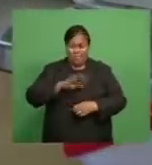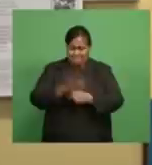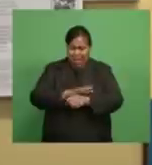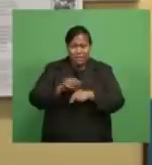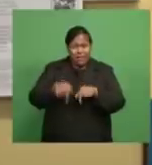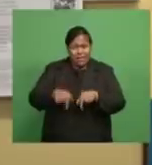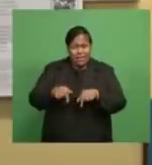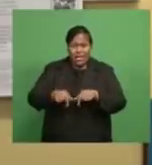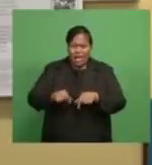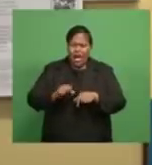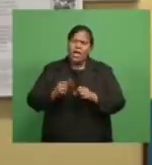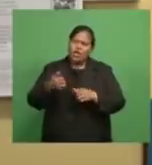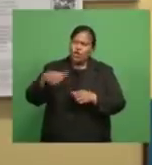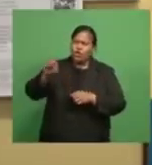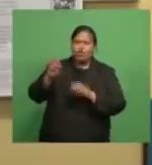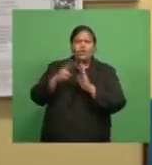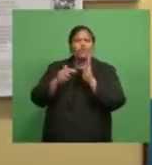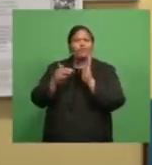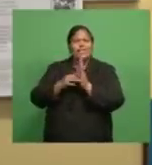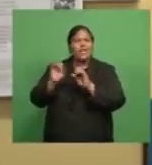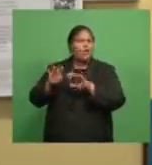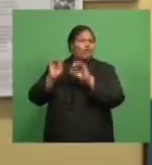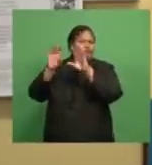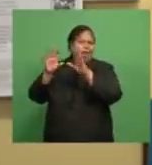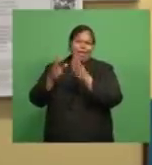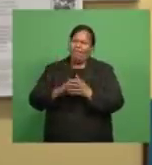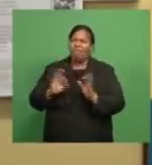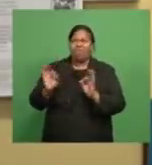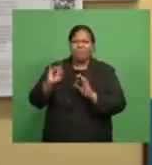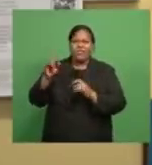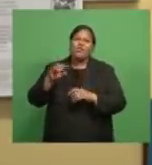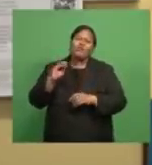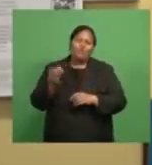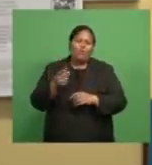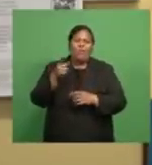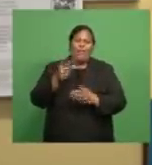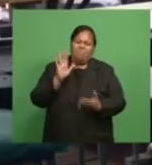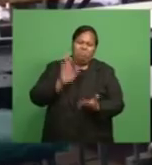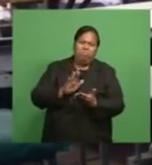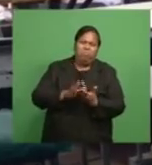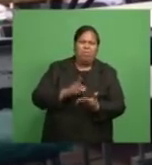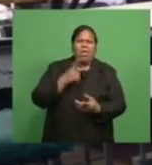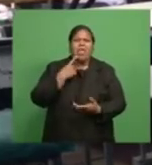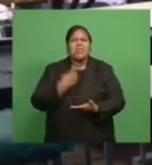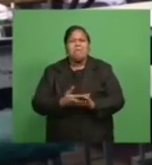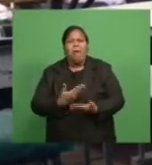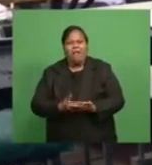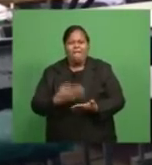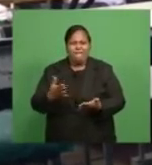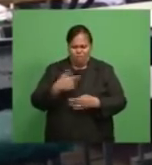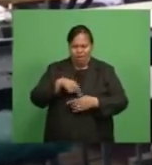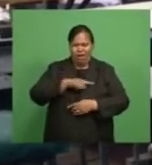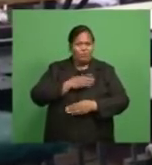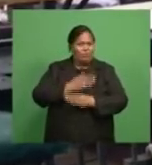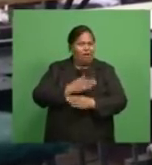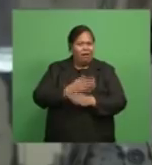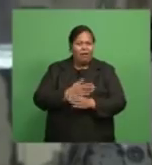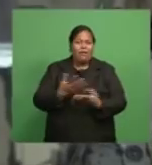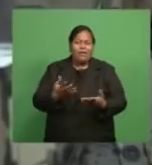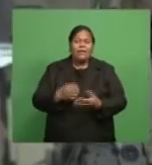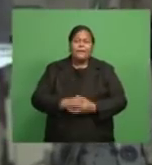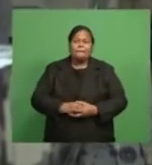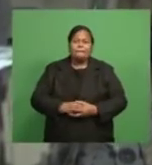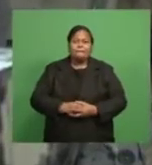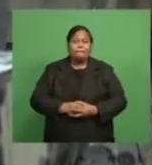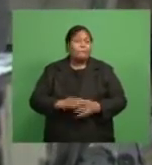or sold in Australia and New Zealand at the moment, so the demand has actually dried up completely. The assistant production manager says they don't